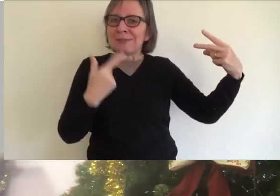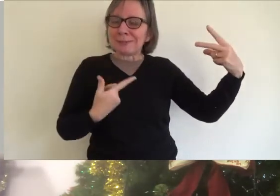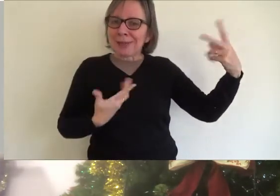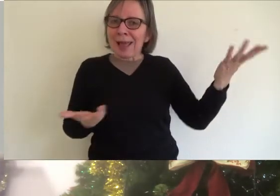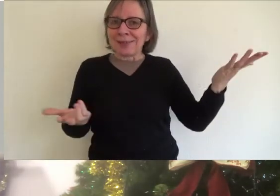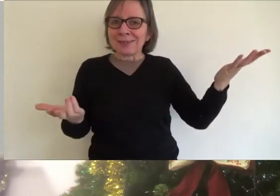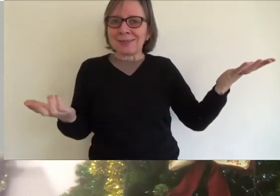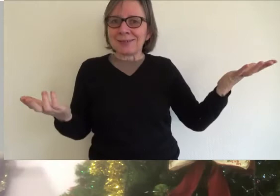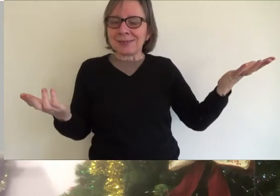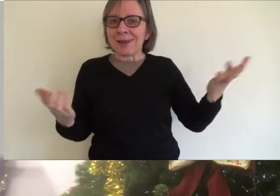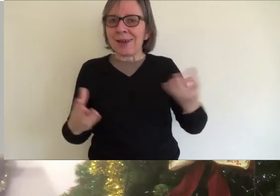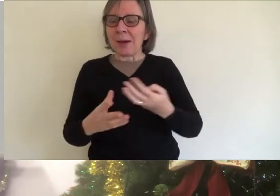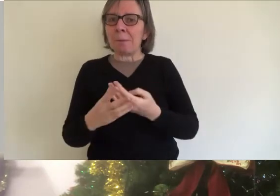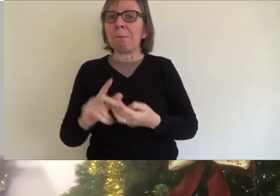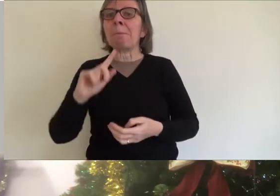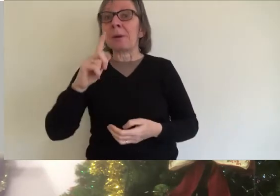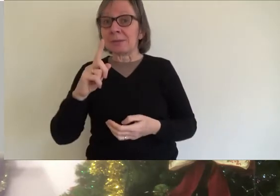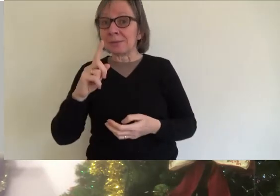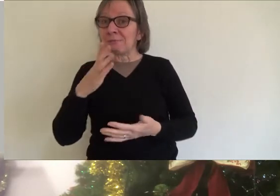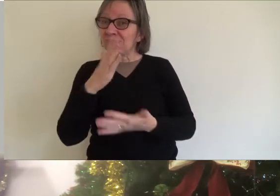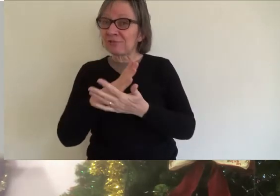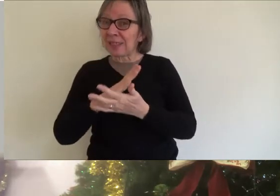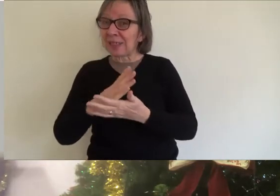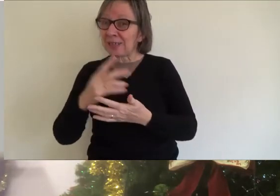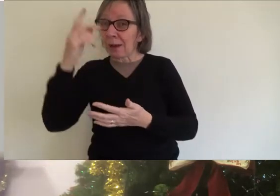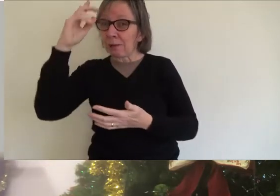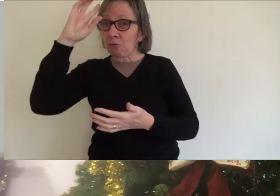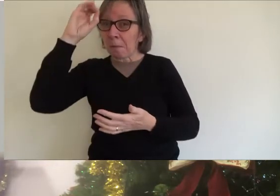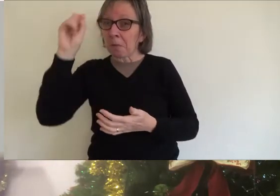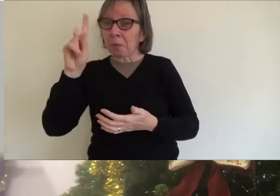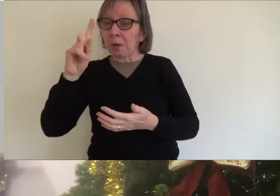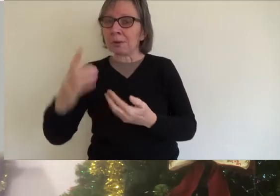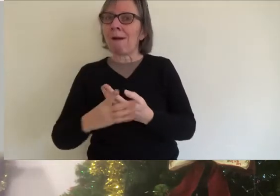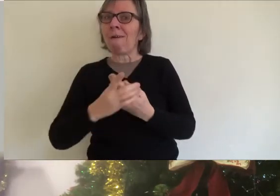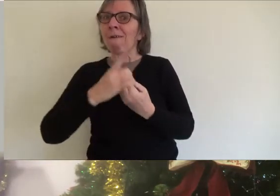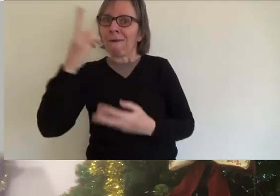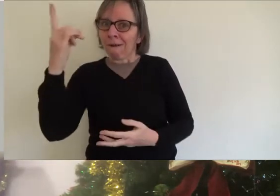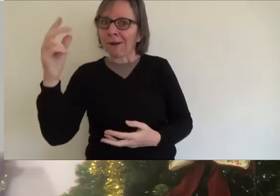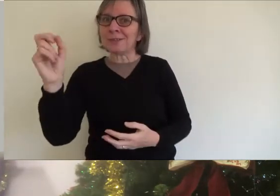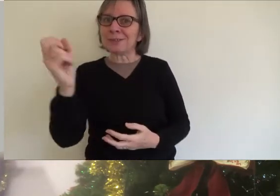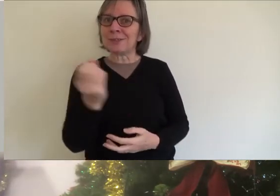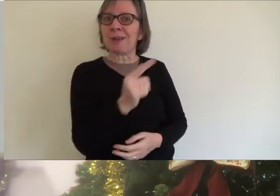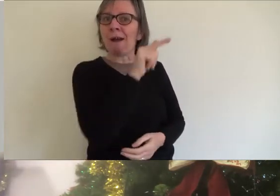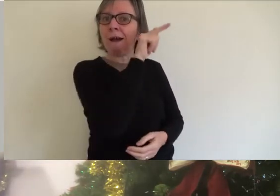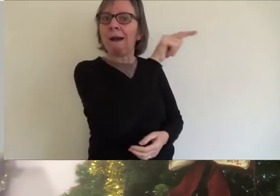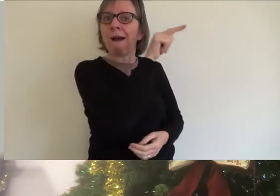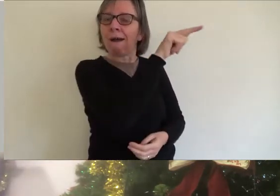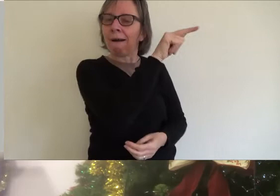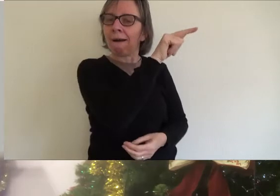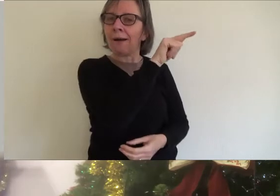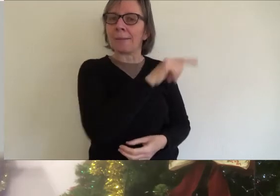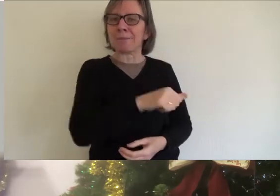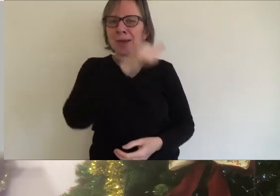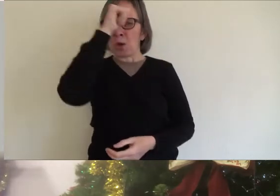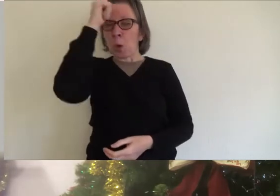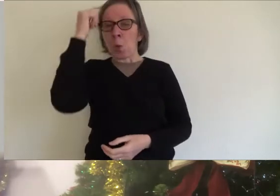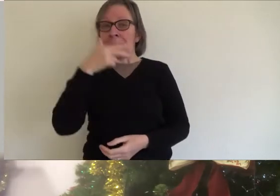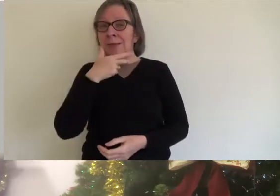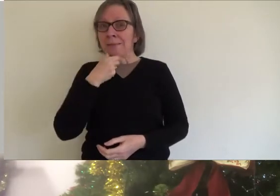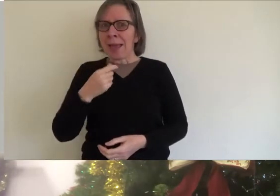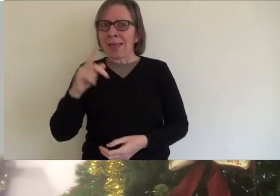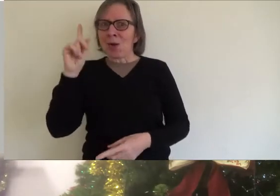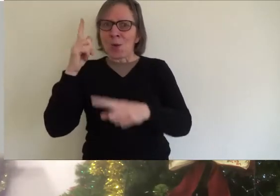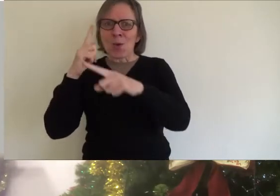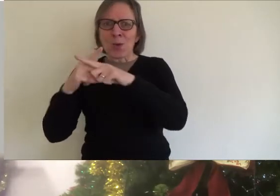was the initiator. And the point of it all is that the Magi responded to that.